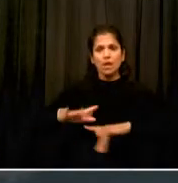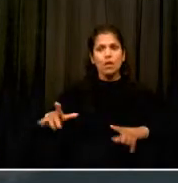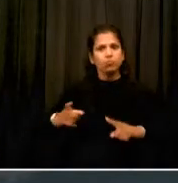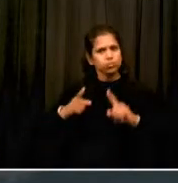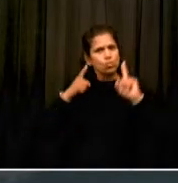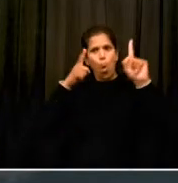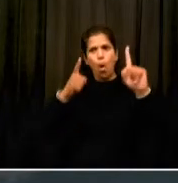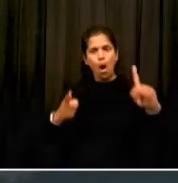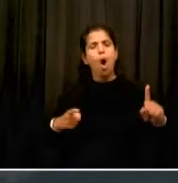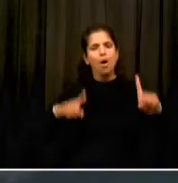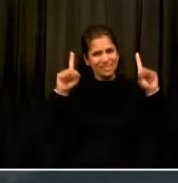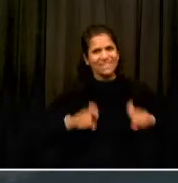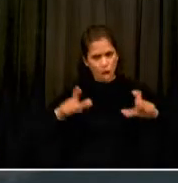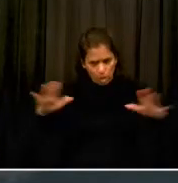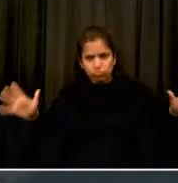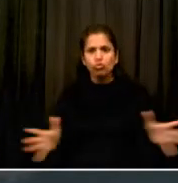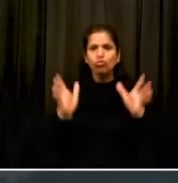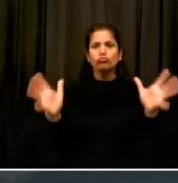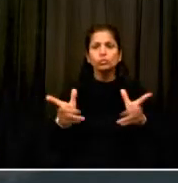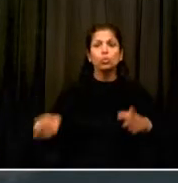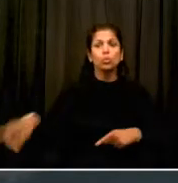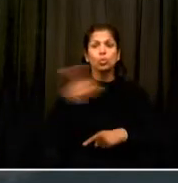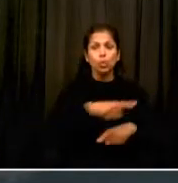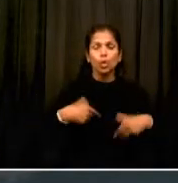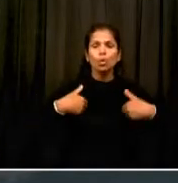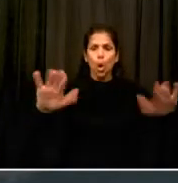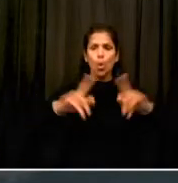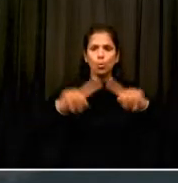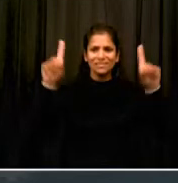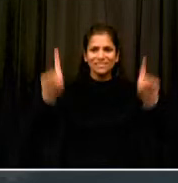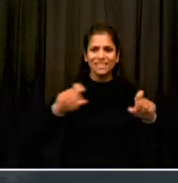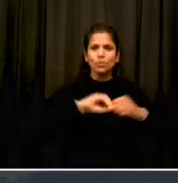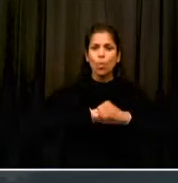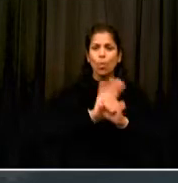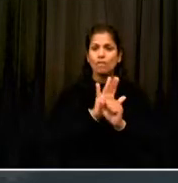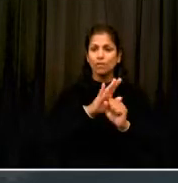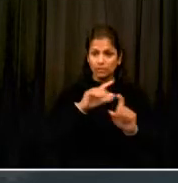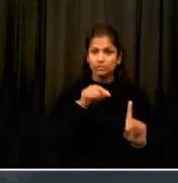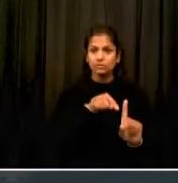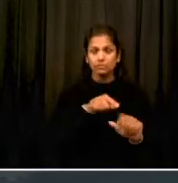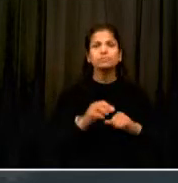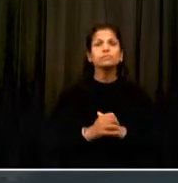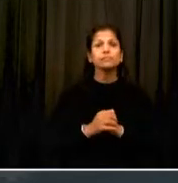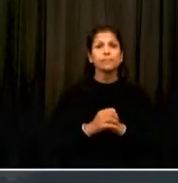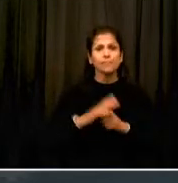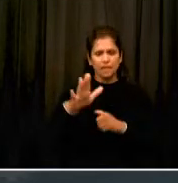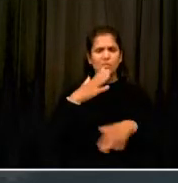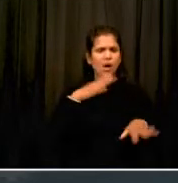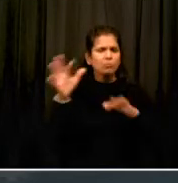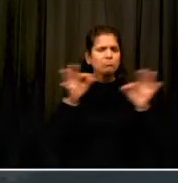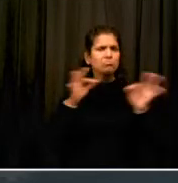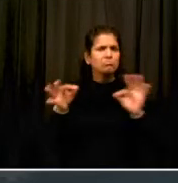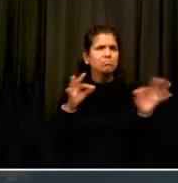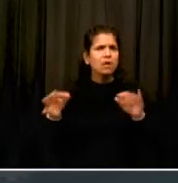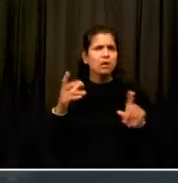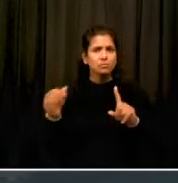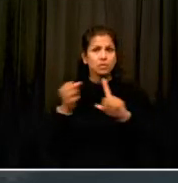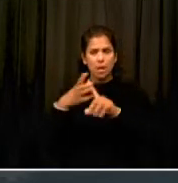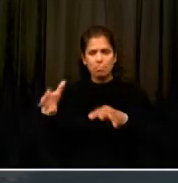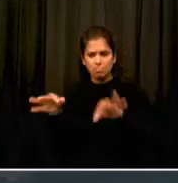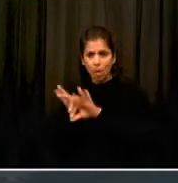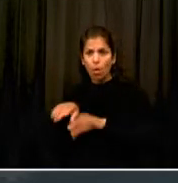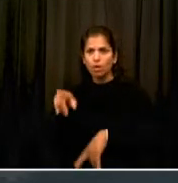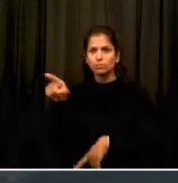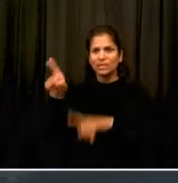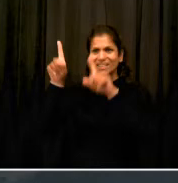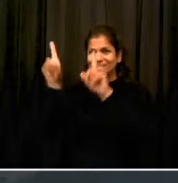the big strategic piece of the equation. Obviously, something we had to build from scratch. Now, the largest test and trace core in the nation, and